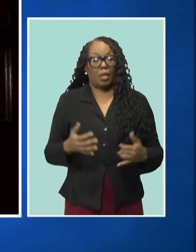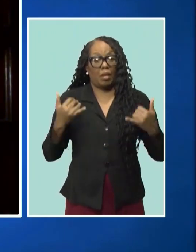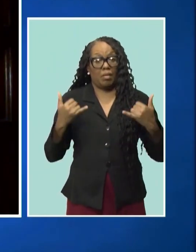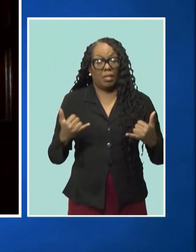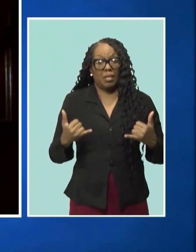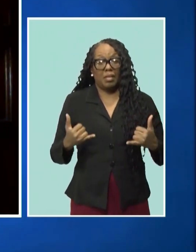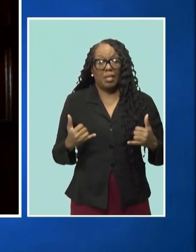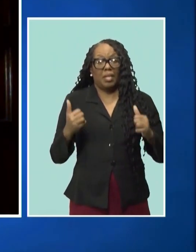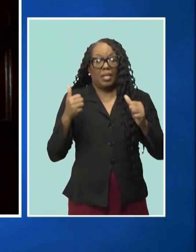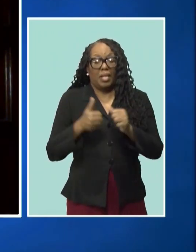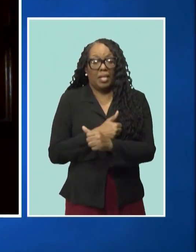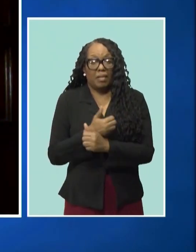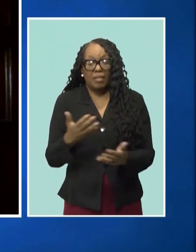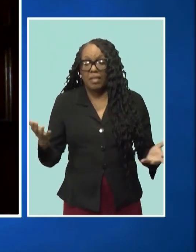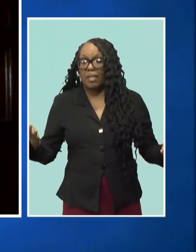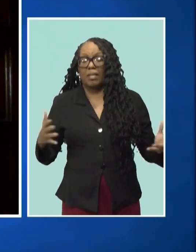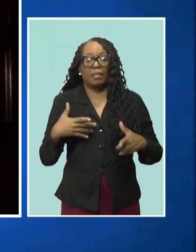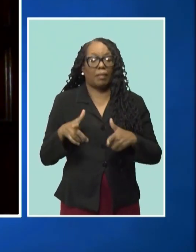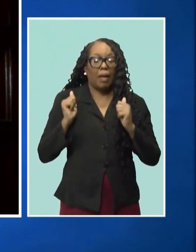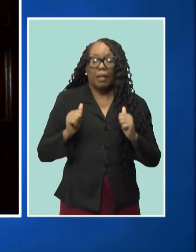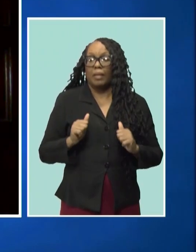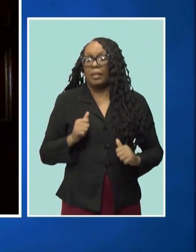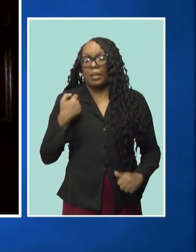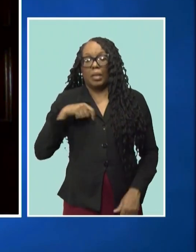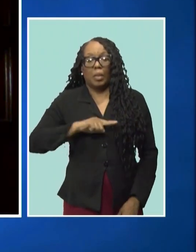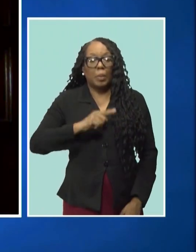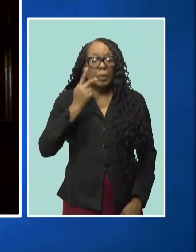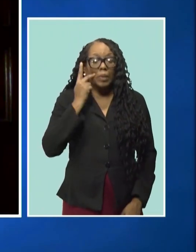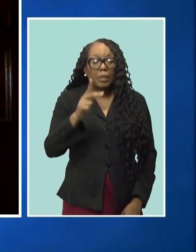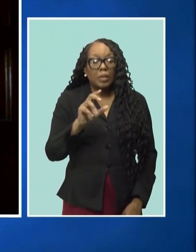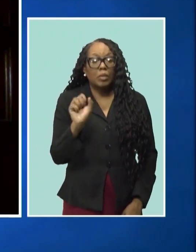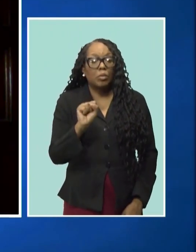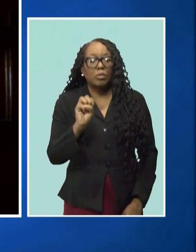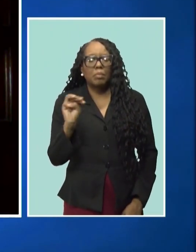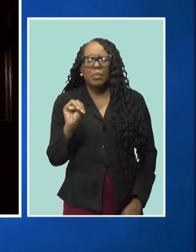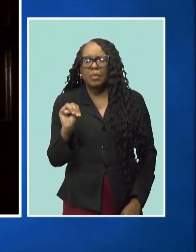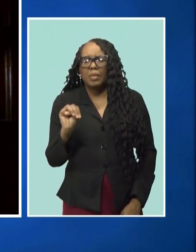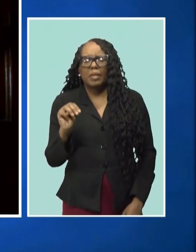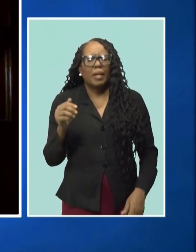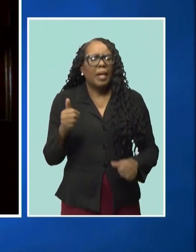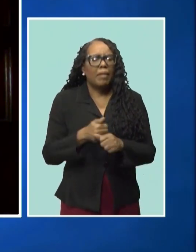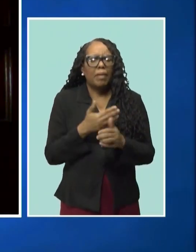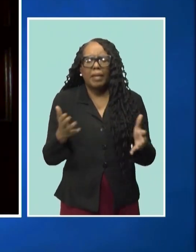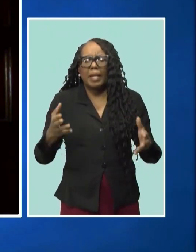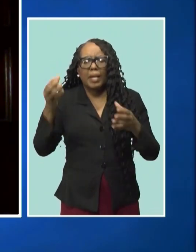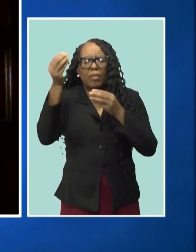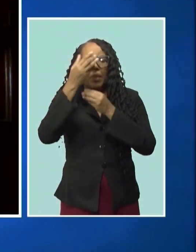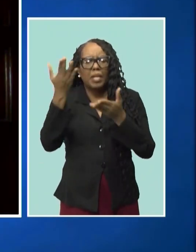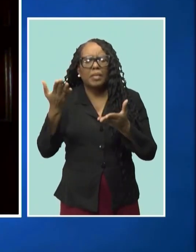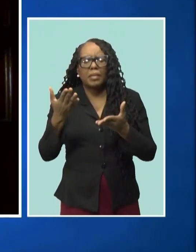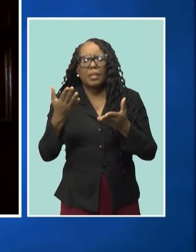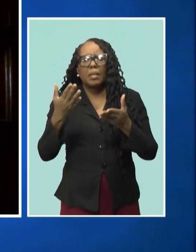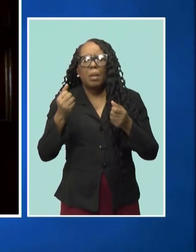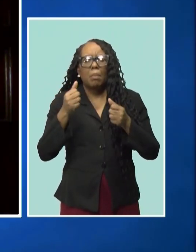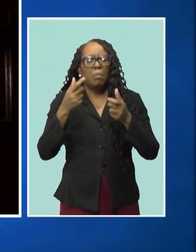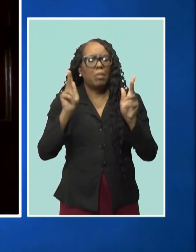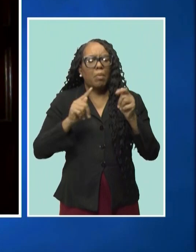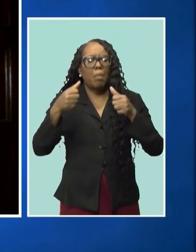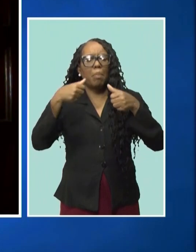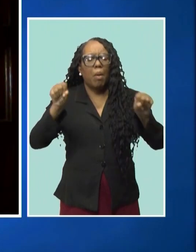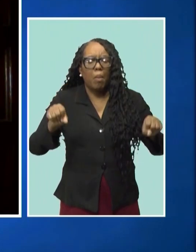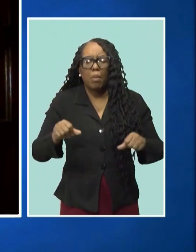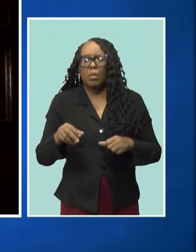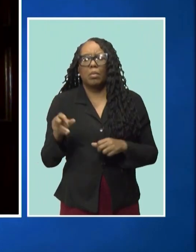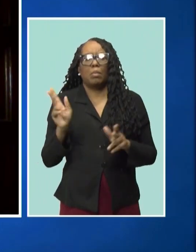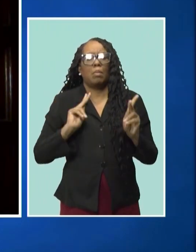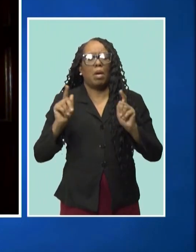instantaneous in terms of social media and the various outlets in terms of where you're getting information and persons are talking.